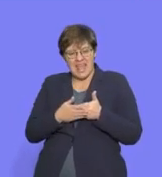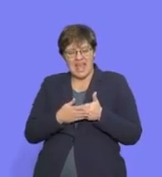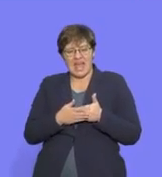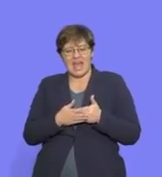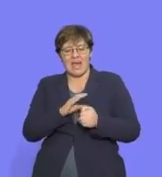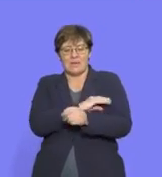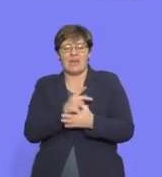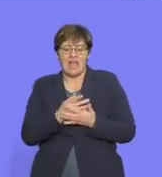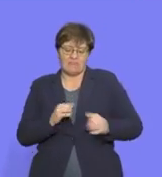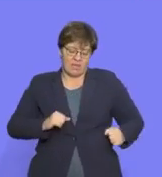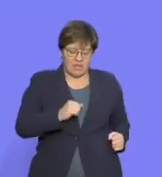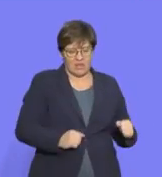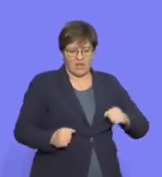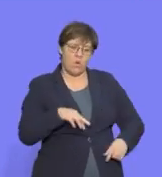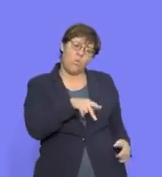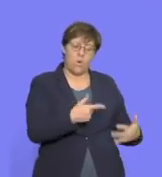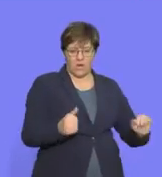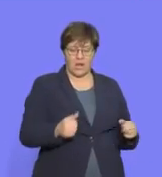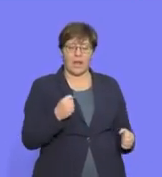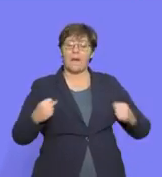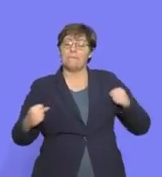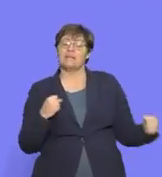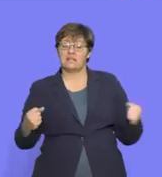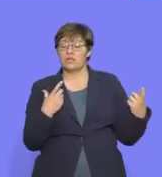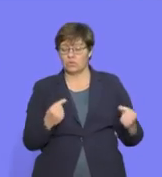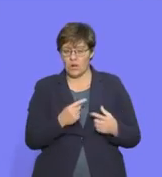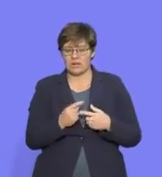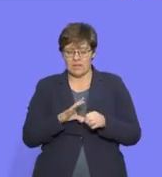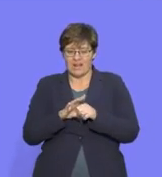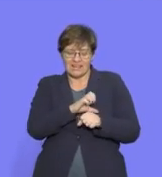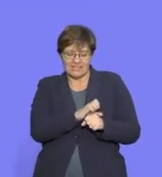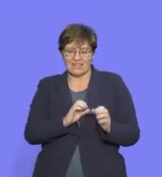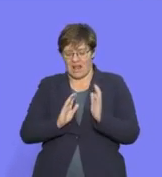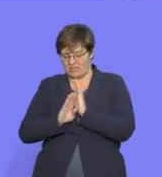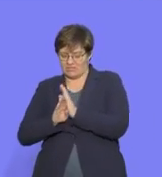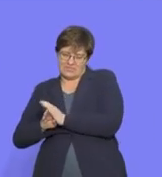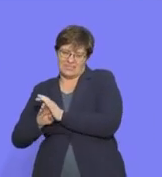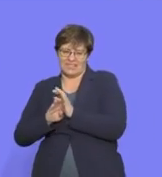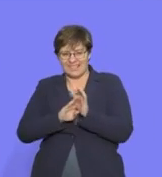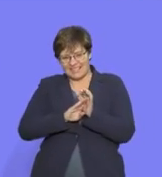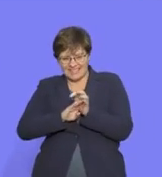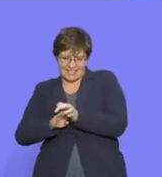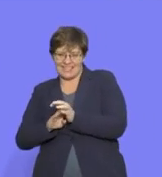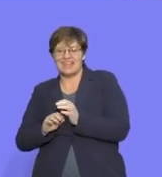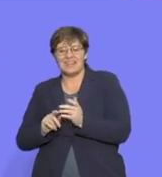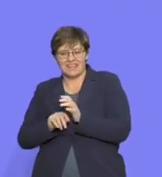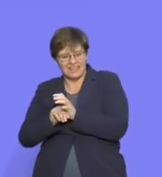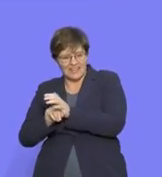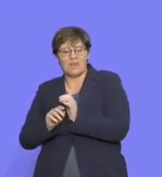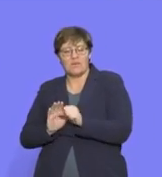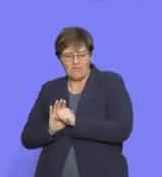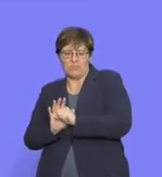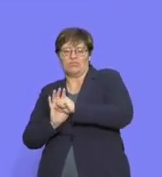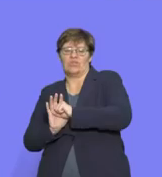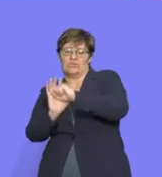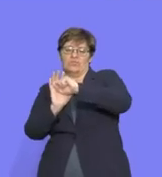So if I do work, what does my muscle do? My muscle works, and when my muscle works, it gets the lymph fluid